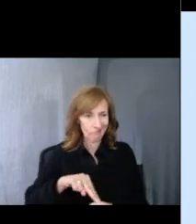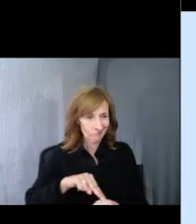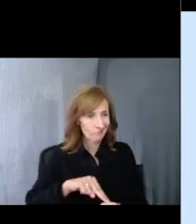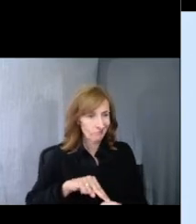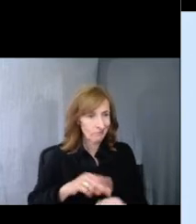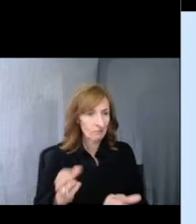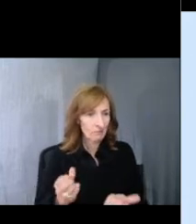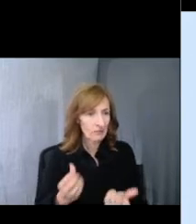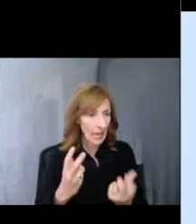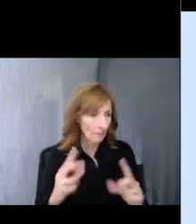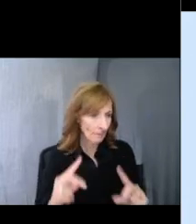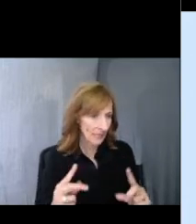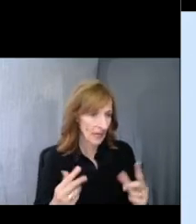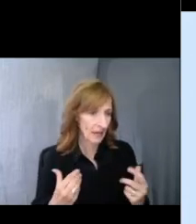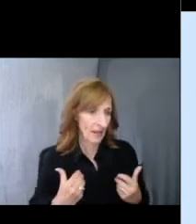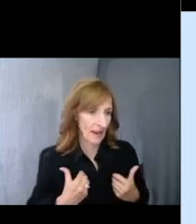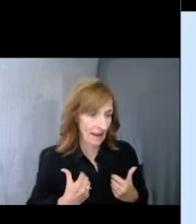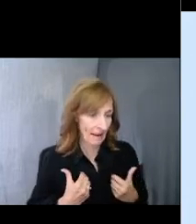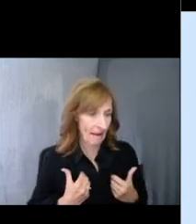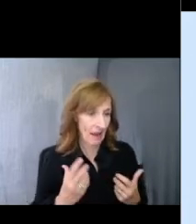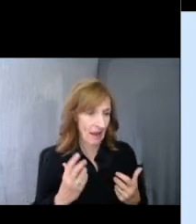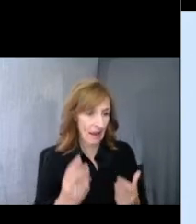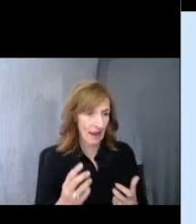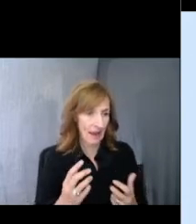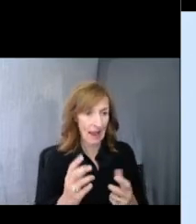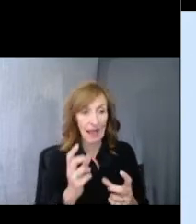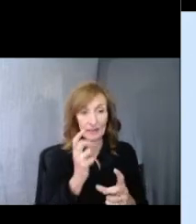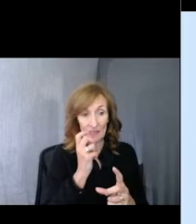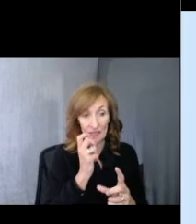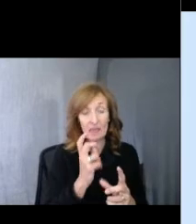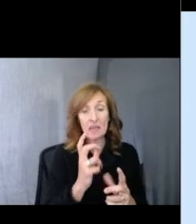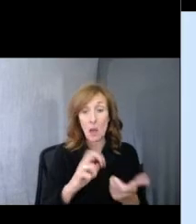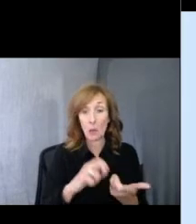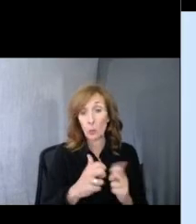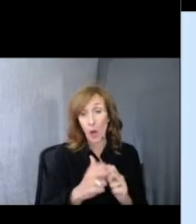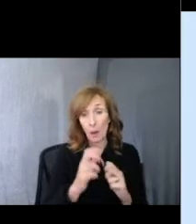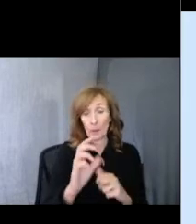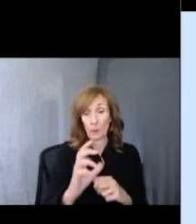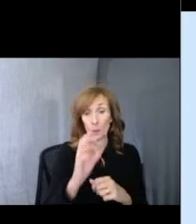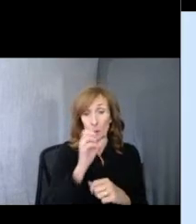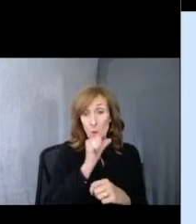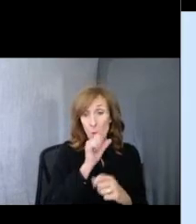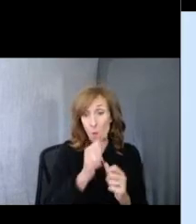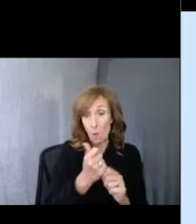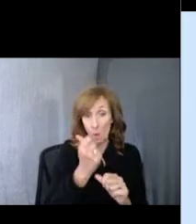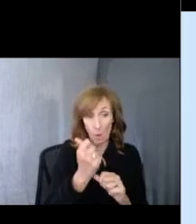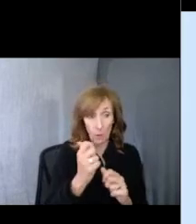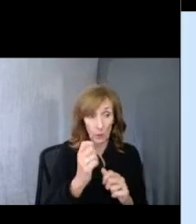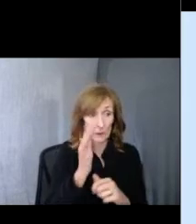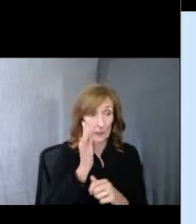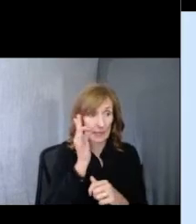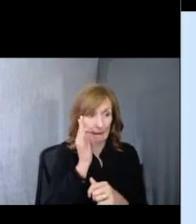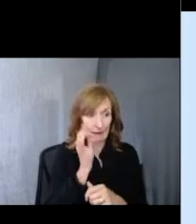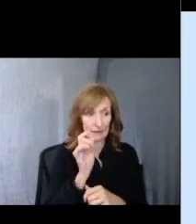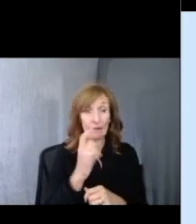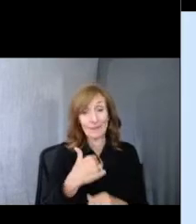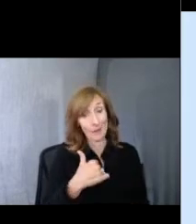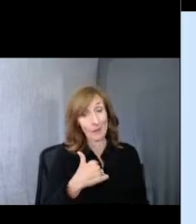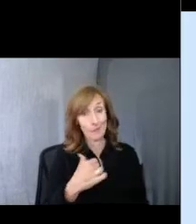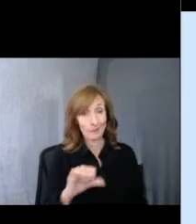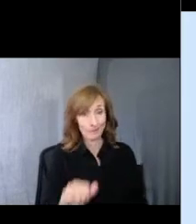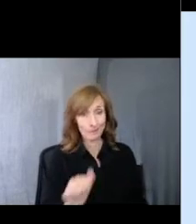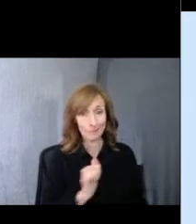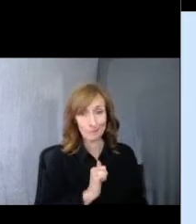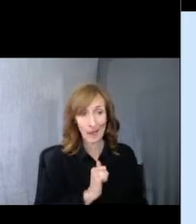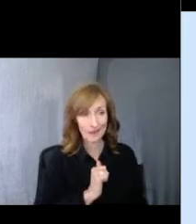ever had to deal with an older cat. I certainly have, and could check off every one of these categories because I've had one